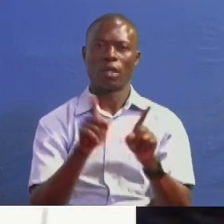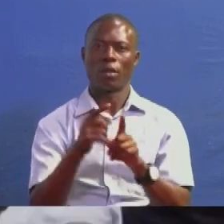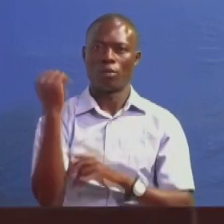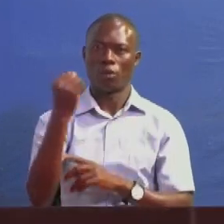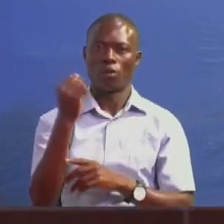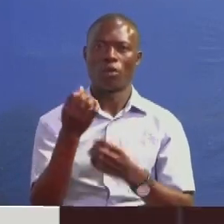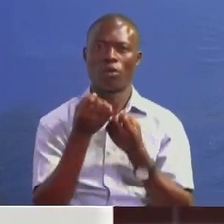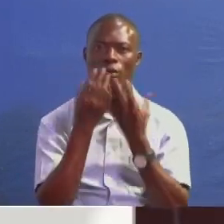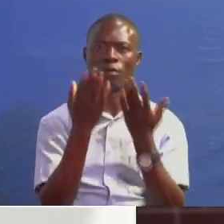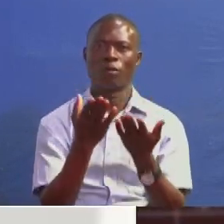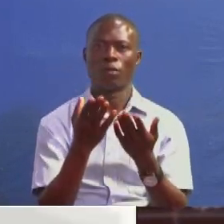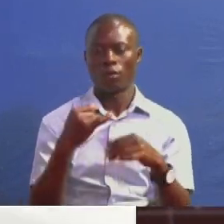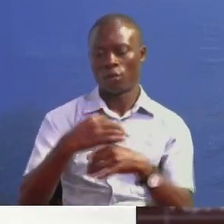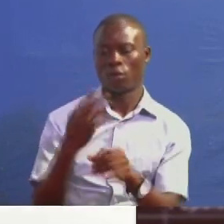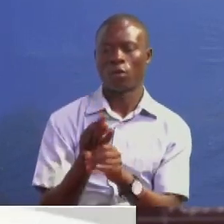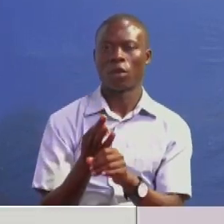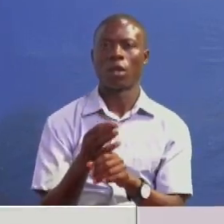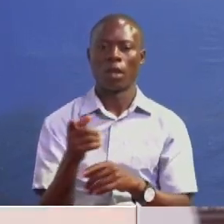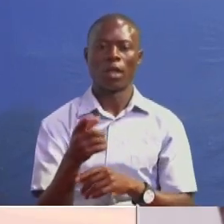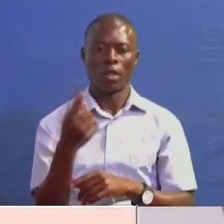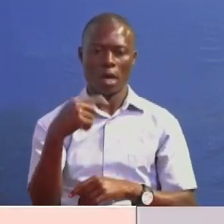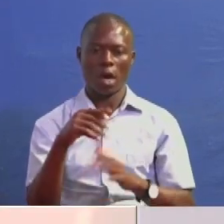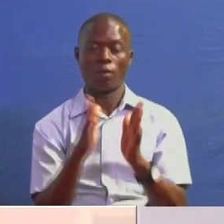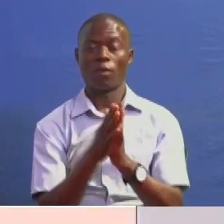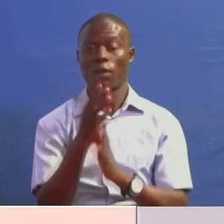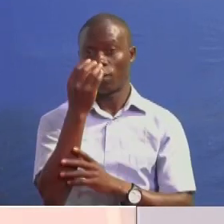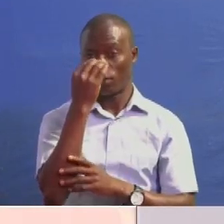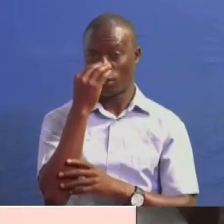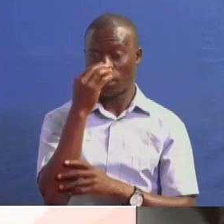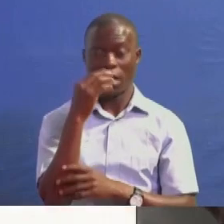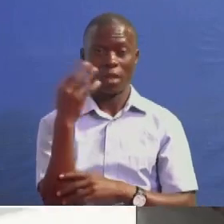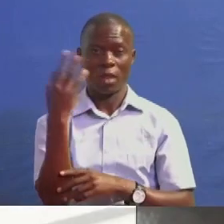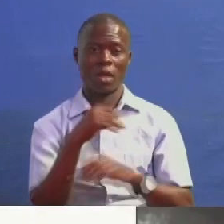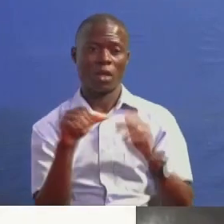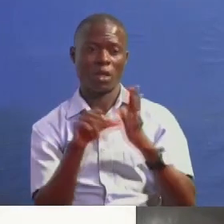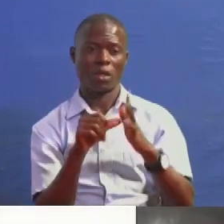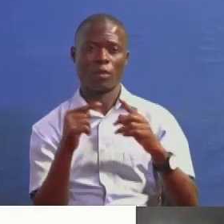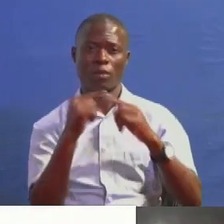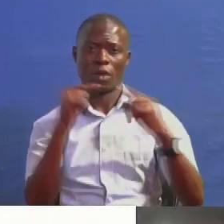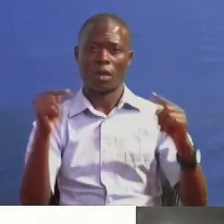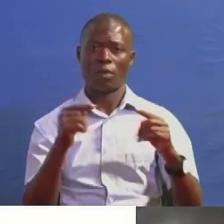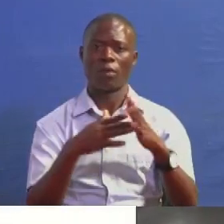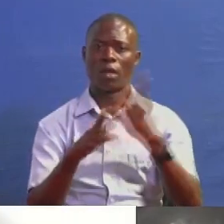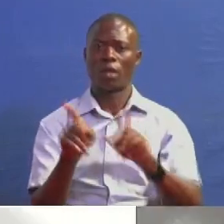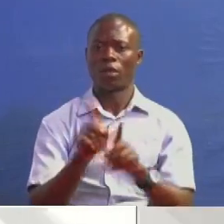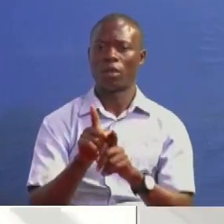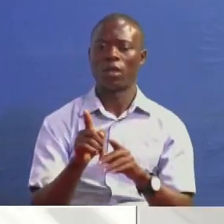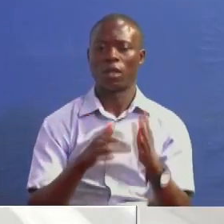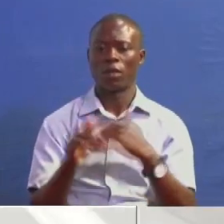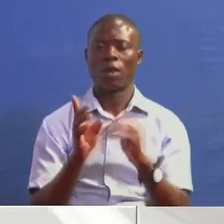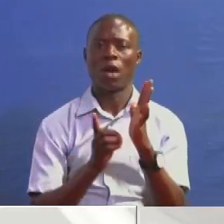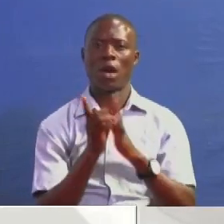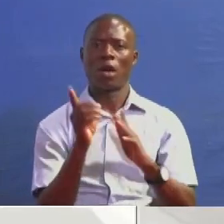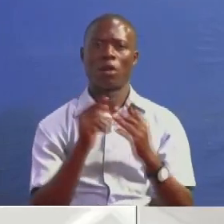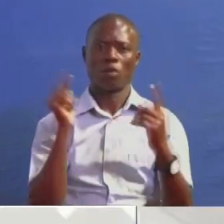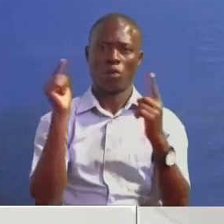political formations. This even comes as President Ruto faces criticism from some opposition leaders regarding his development